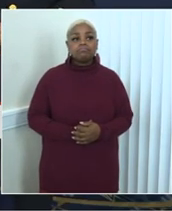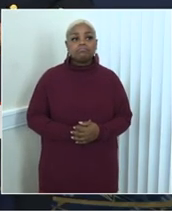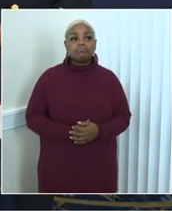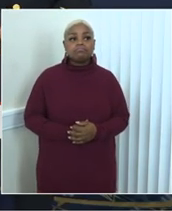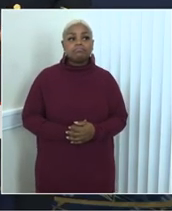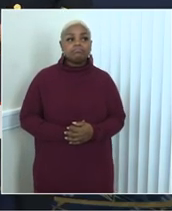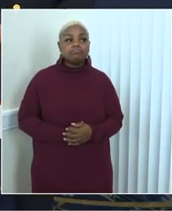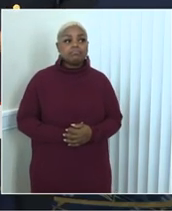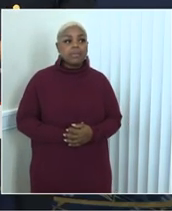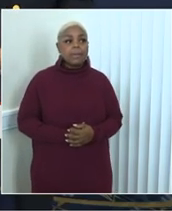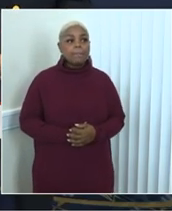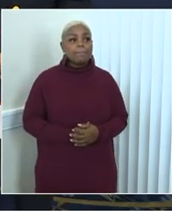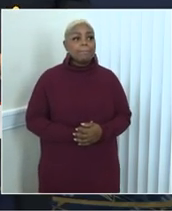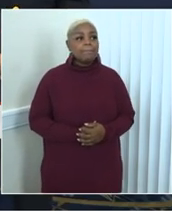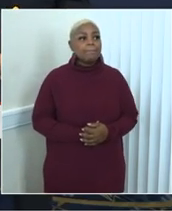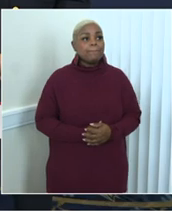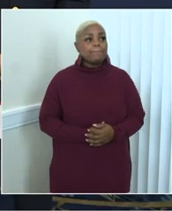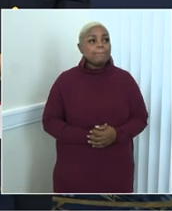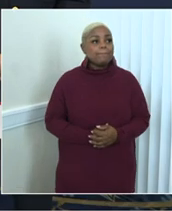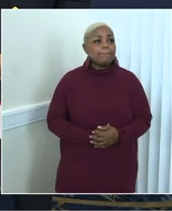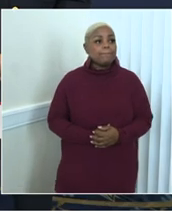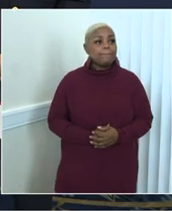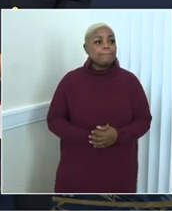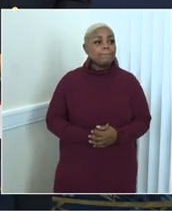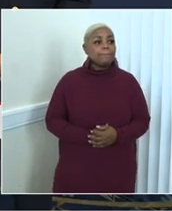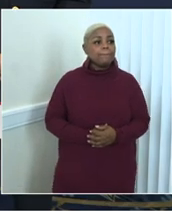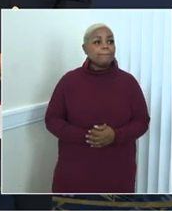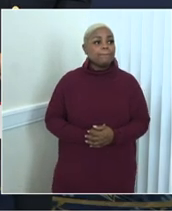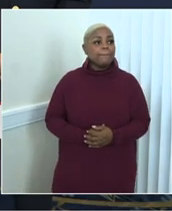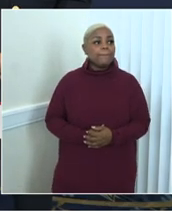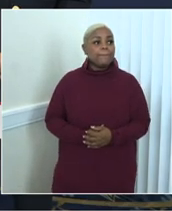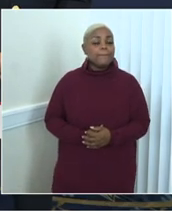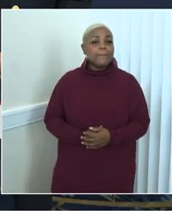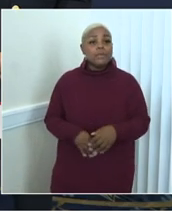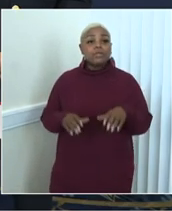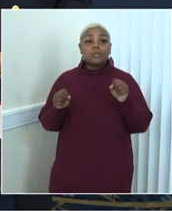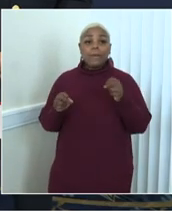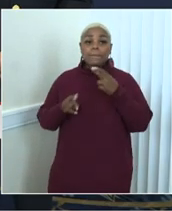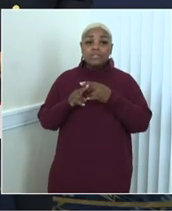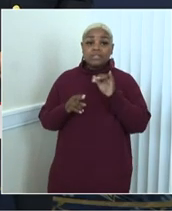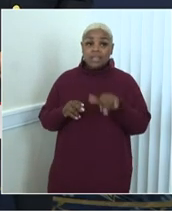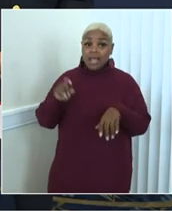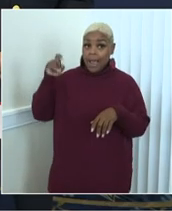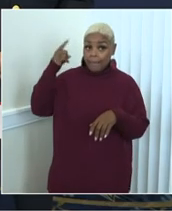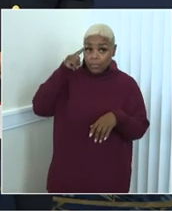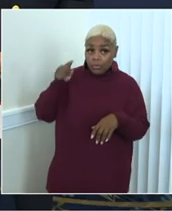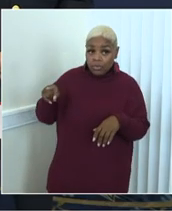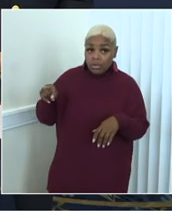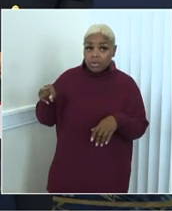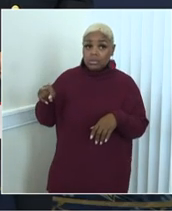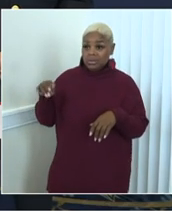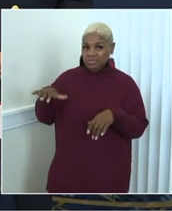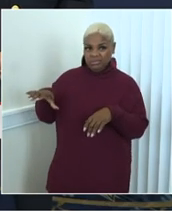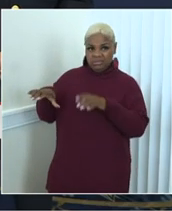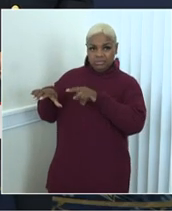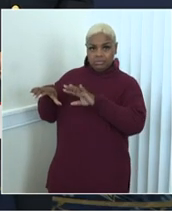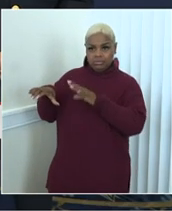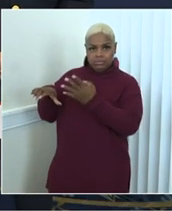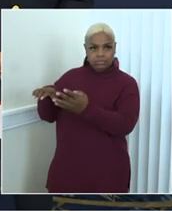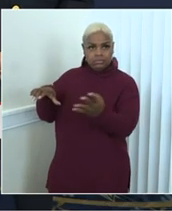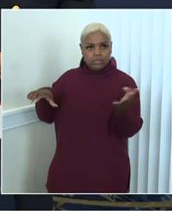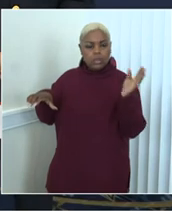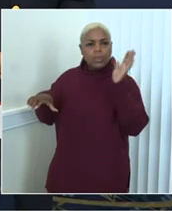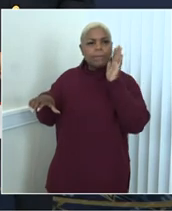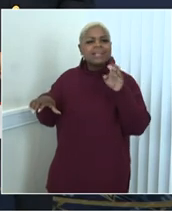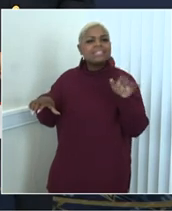Yeah, so you mentioned that the perimeter around the Capitol is likely going to be pretty similar to what it was if it were indoors.